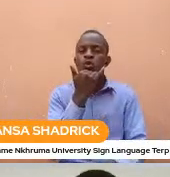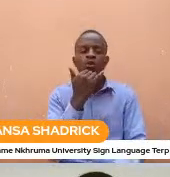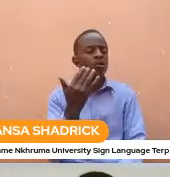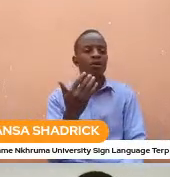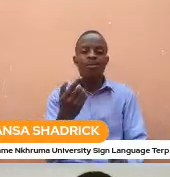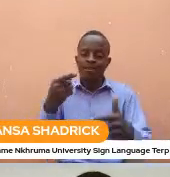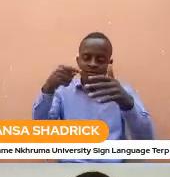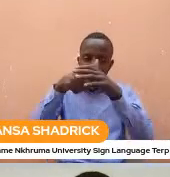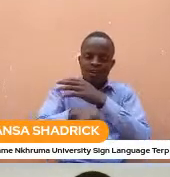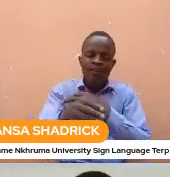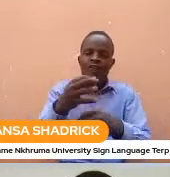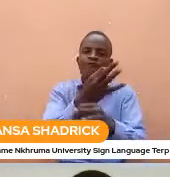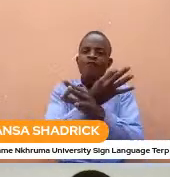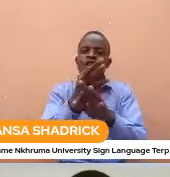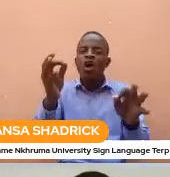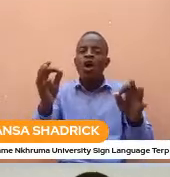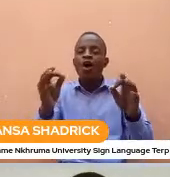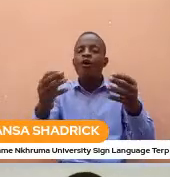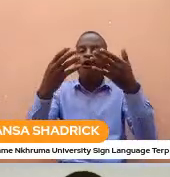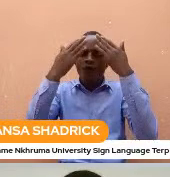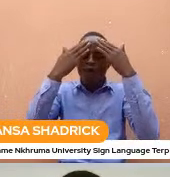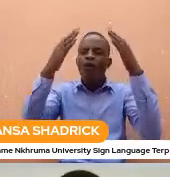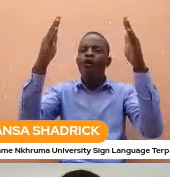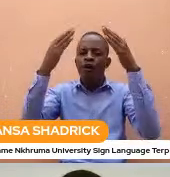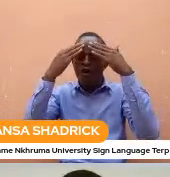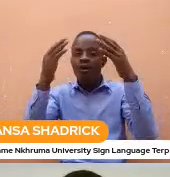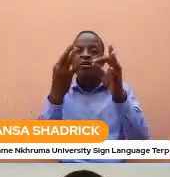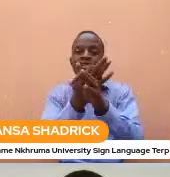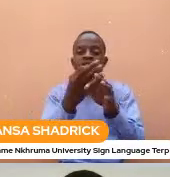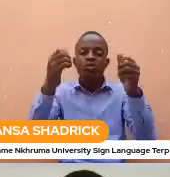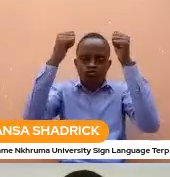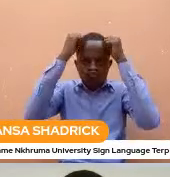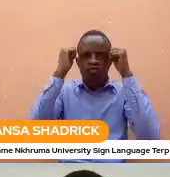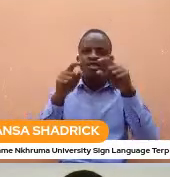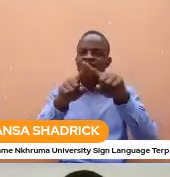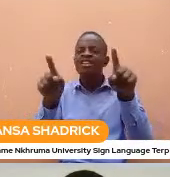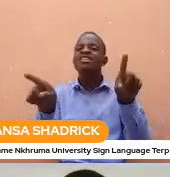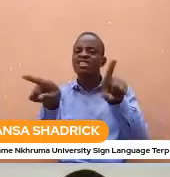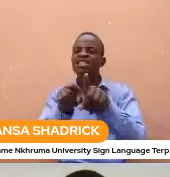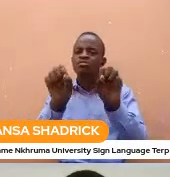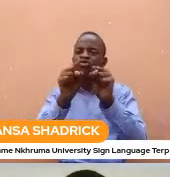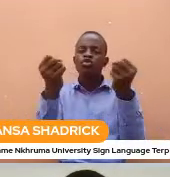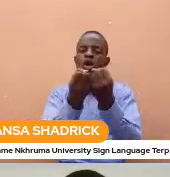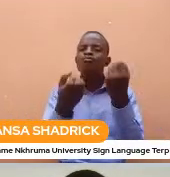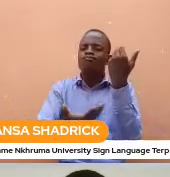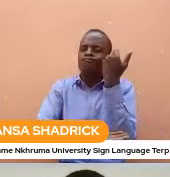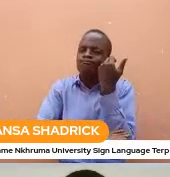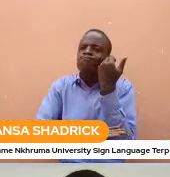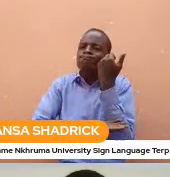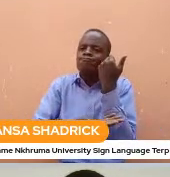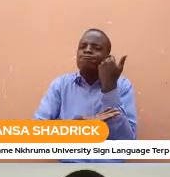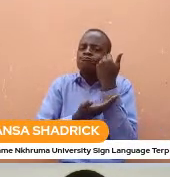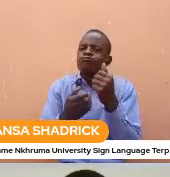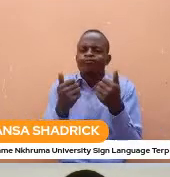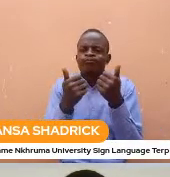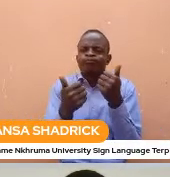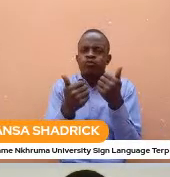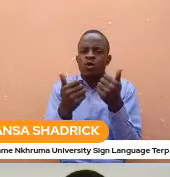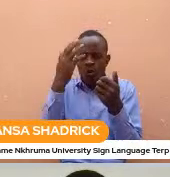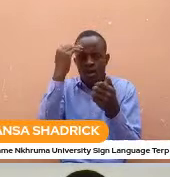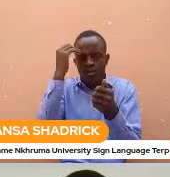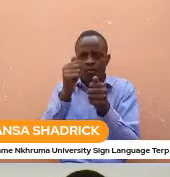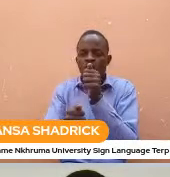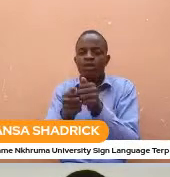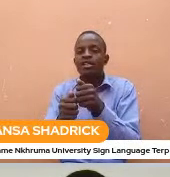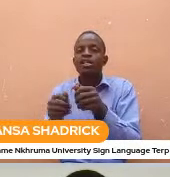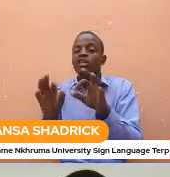other contraceptives, and we're gonna see that society is going to be doing better. We're going to have a lot more children completing their schools. We're